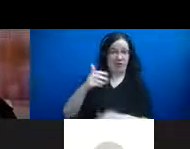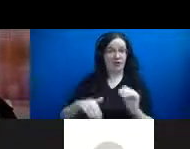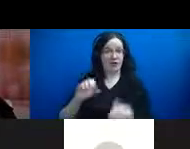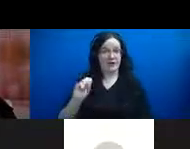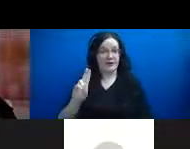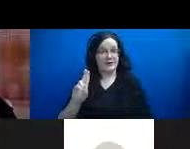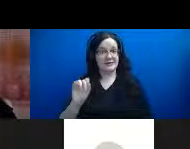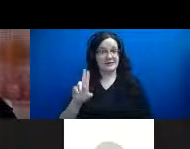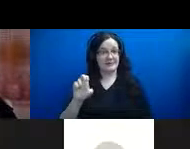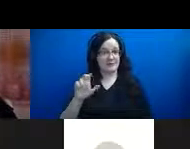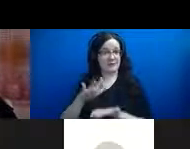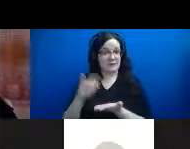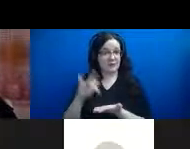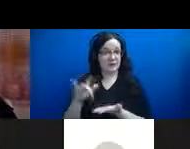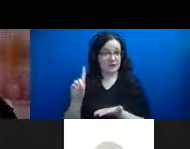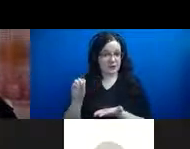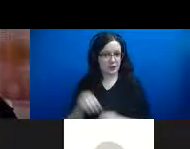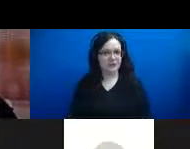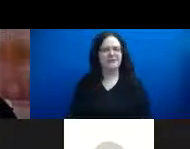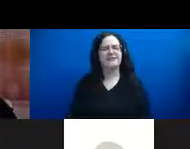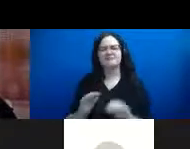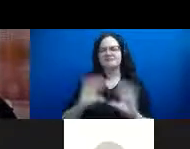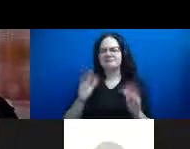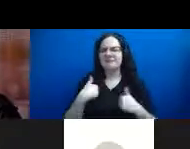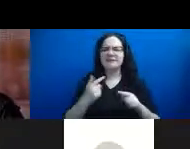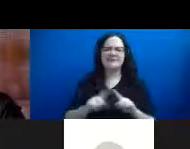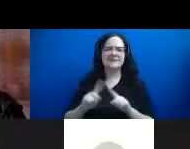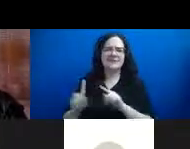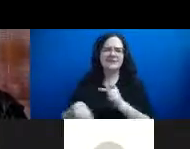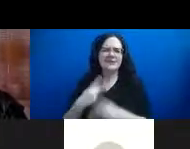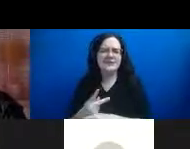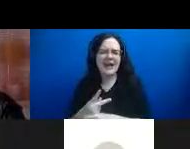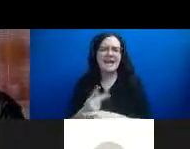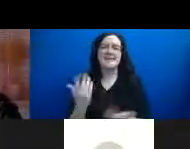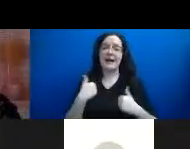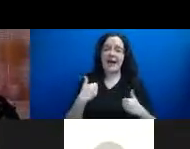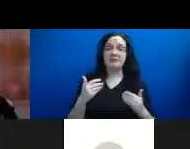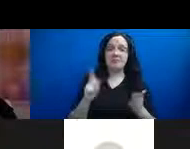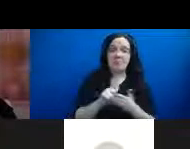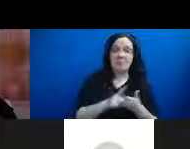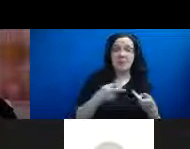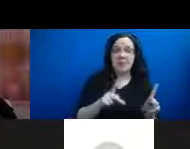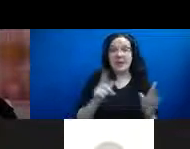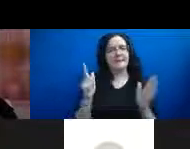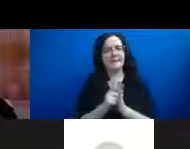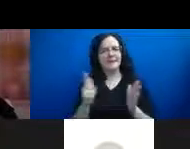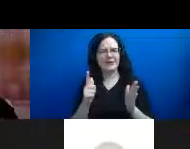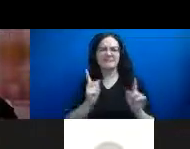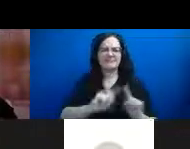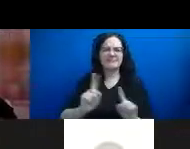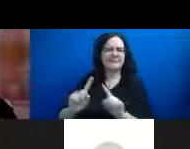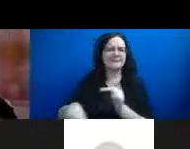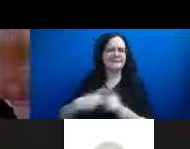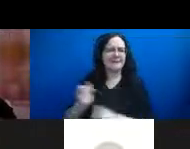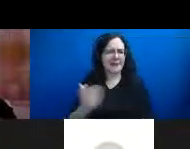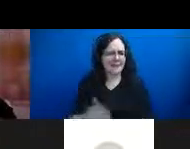of abuse. Obviously, there's multiple forms, there's multiple venues, there's legal, there's illegal gambling. It's actually pretty